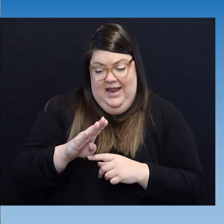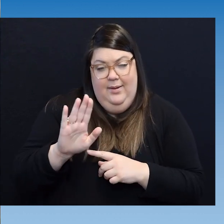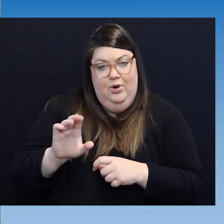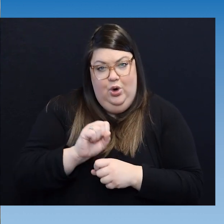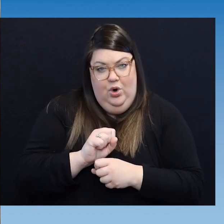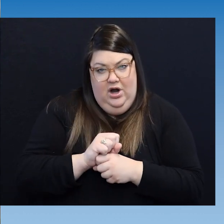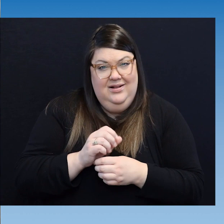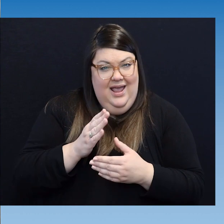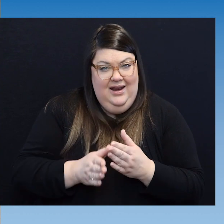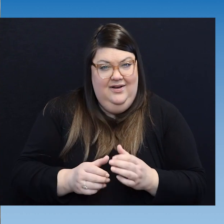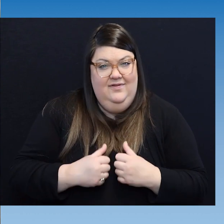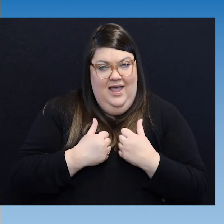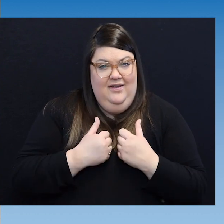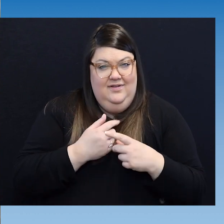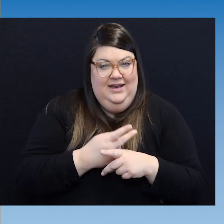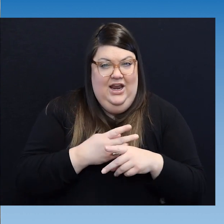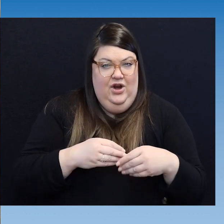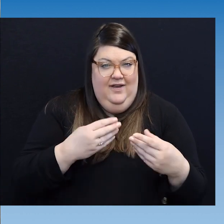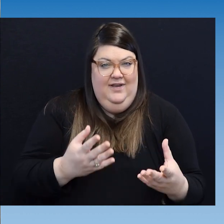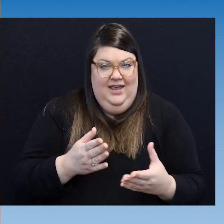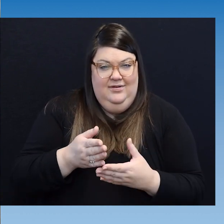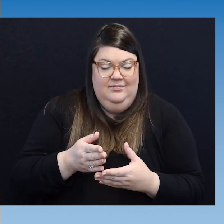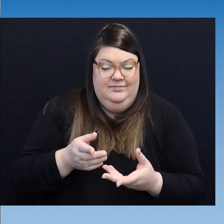life caregiving that she does, I thought about how